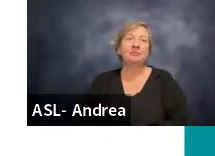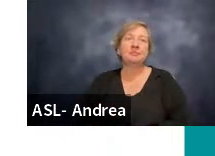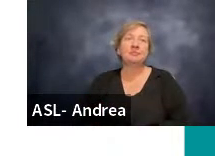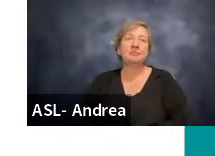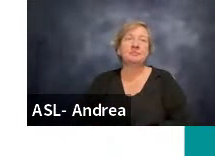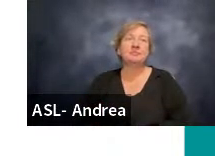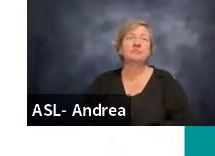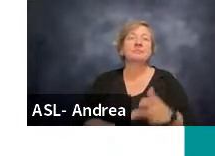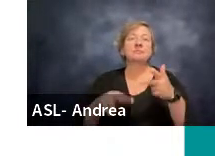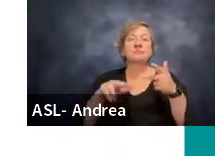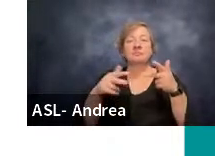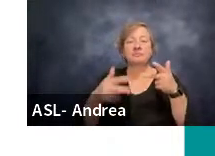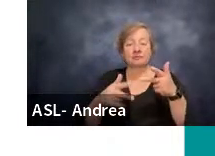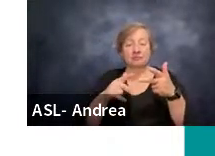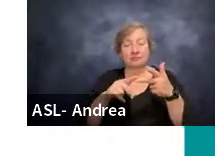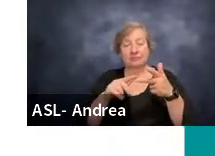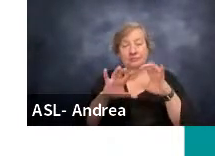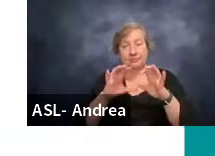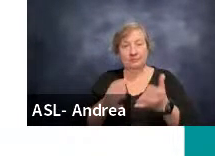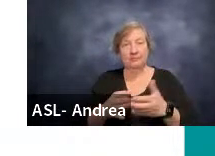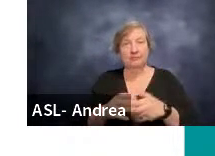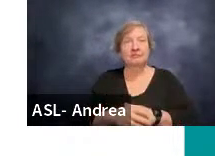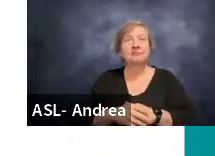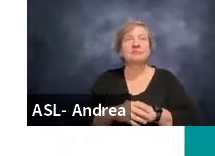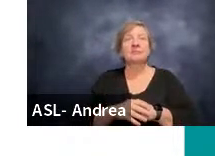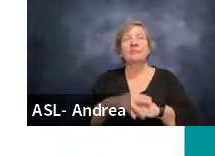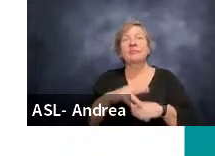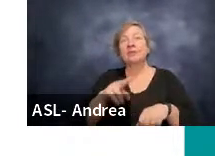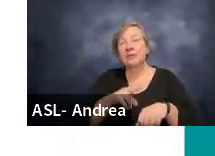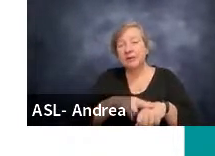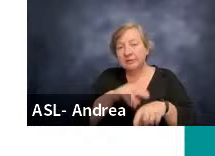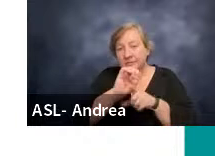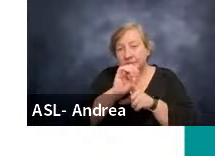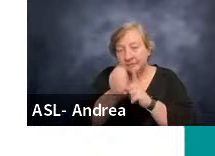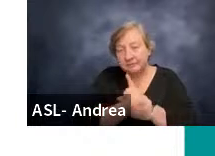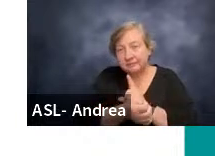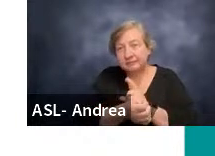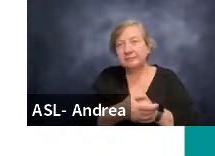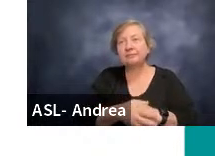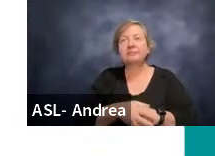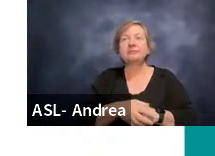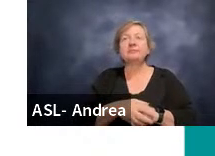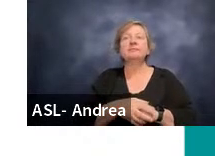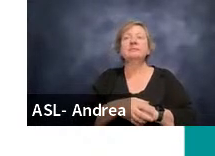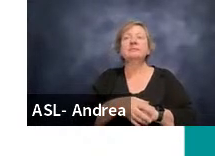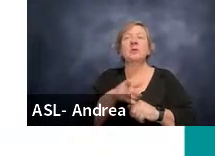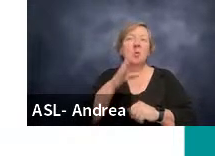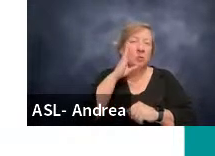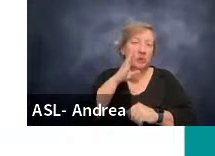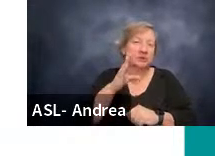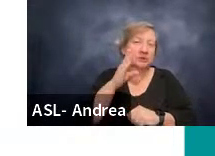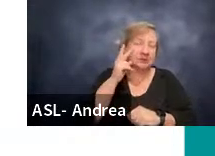Our third category is the natural environment. And so this is where you will see some of our